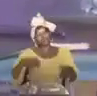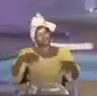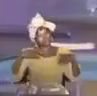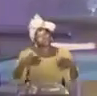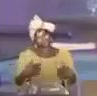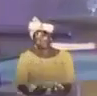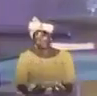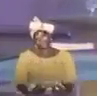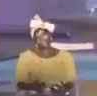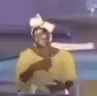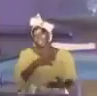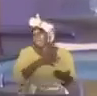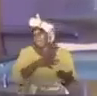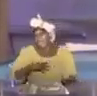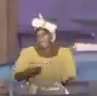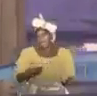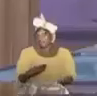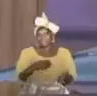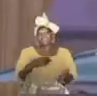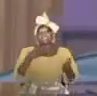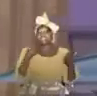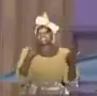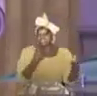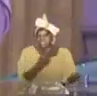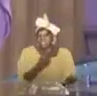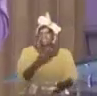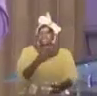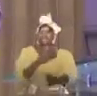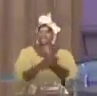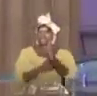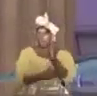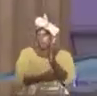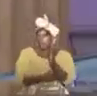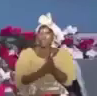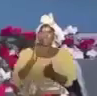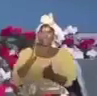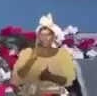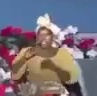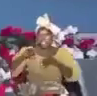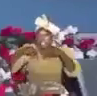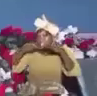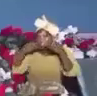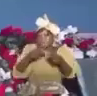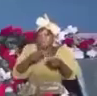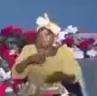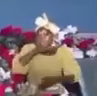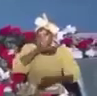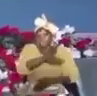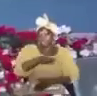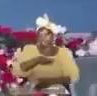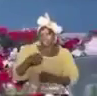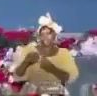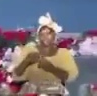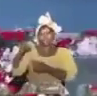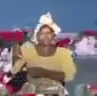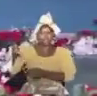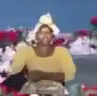He was given a recommendation that God will raise seed for him through another from his house.